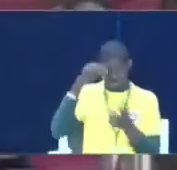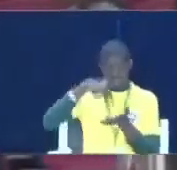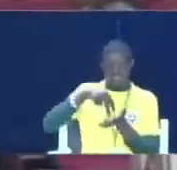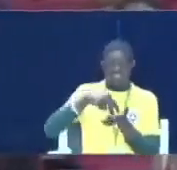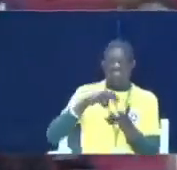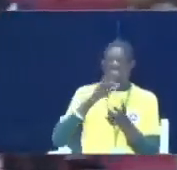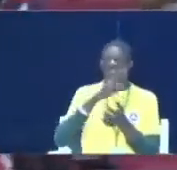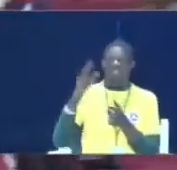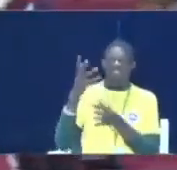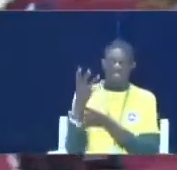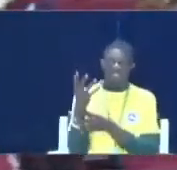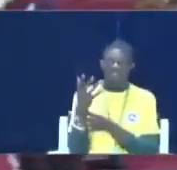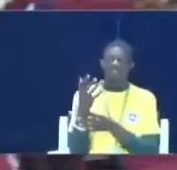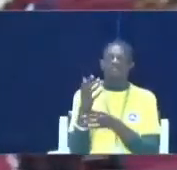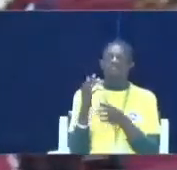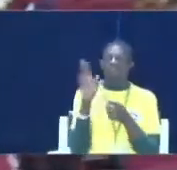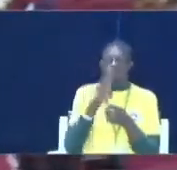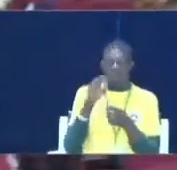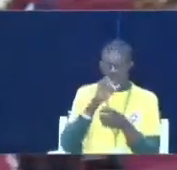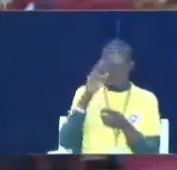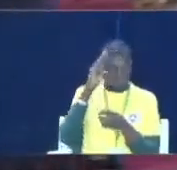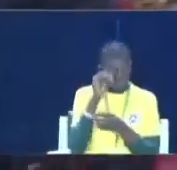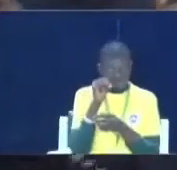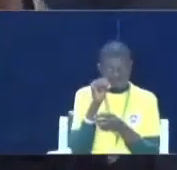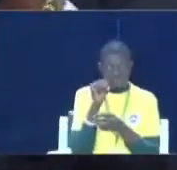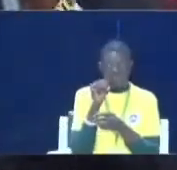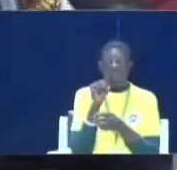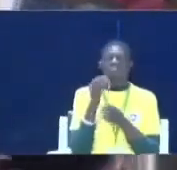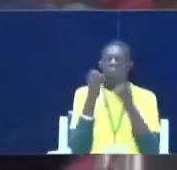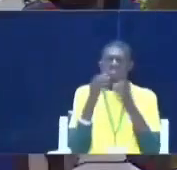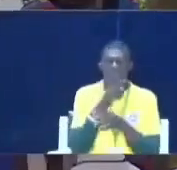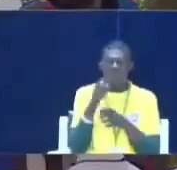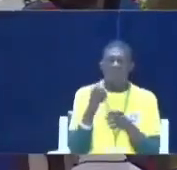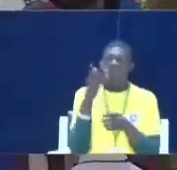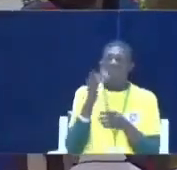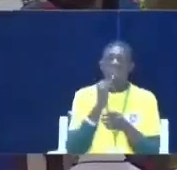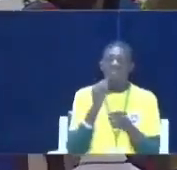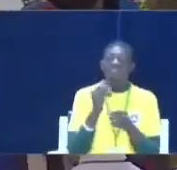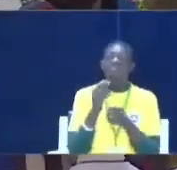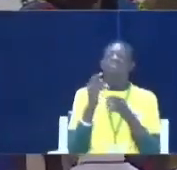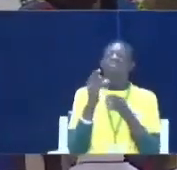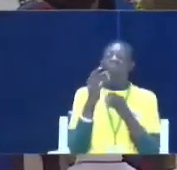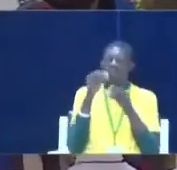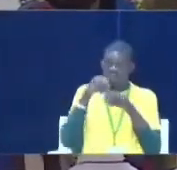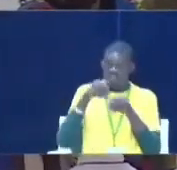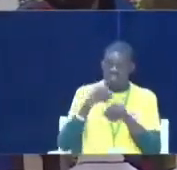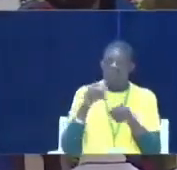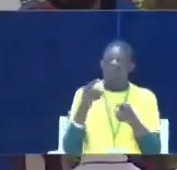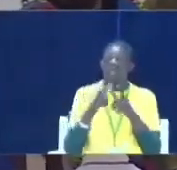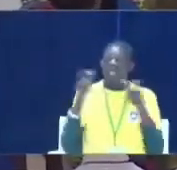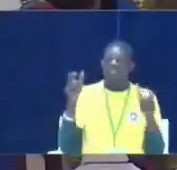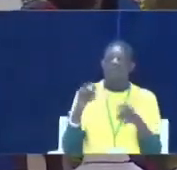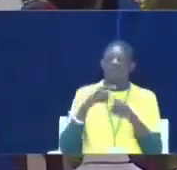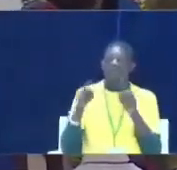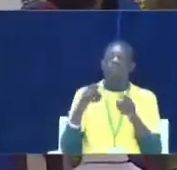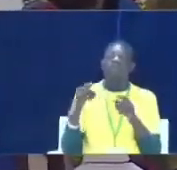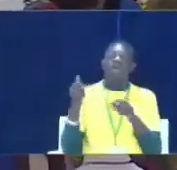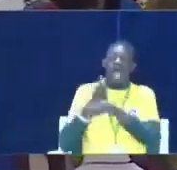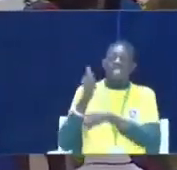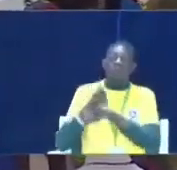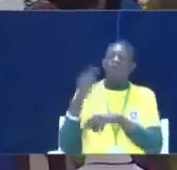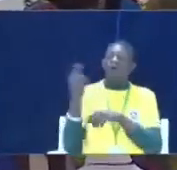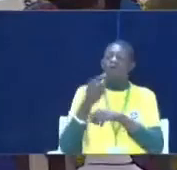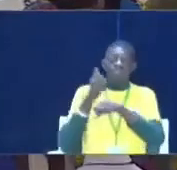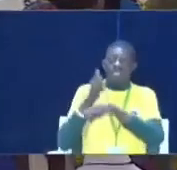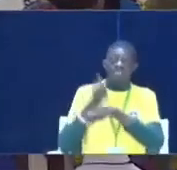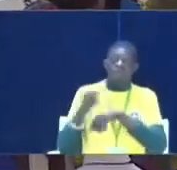his right hand, accusing him. Many of you, there is a seed of enlargement in your life. But the accuser is always accusing you